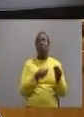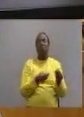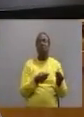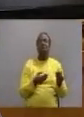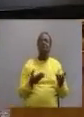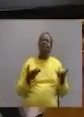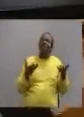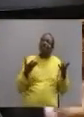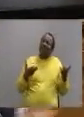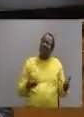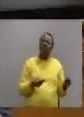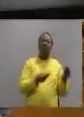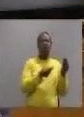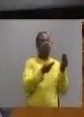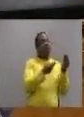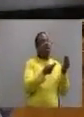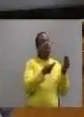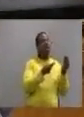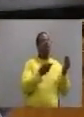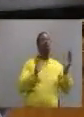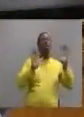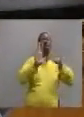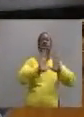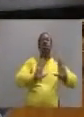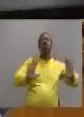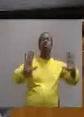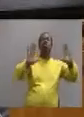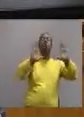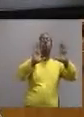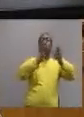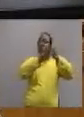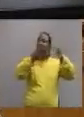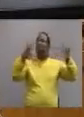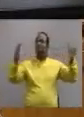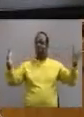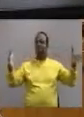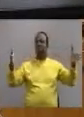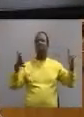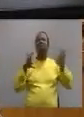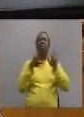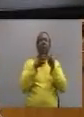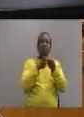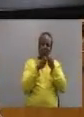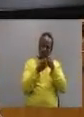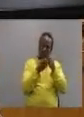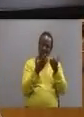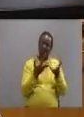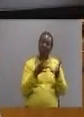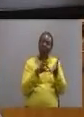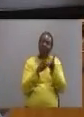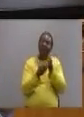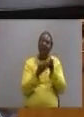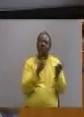a bill, the scope of which is potentially unlimited. So the very problem that we try to